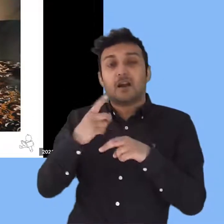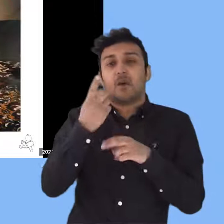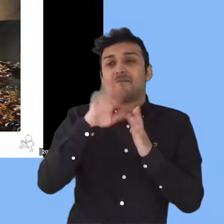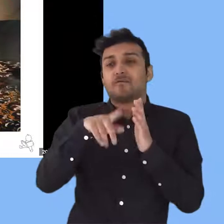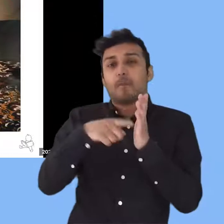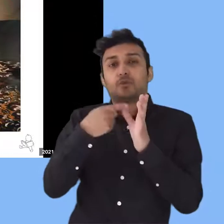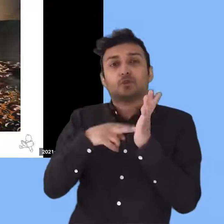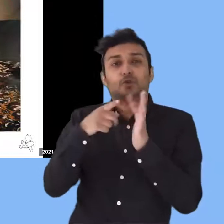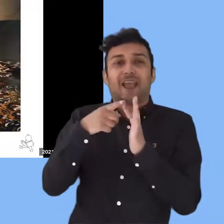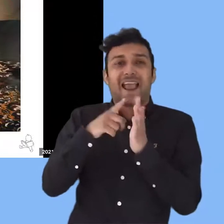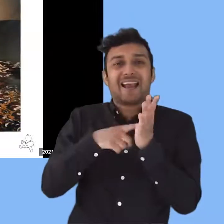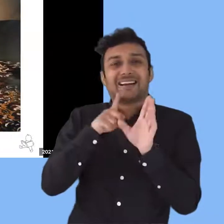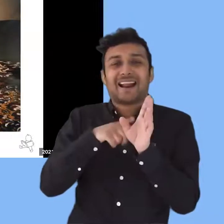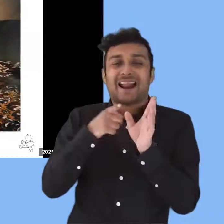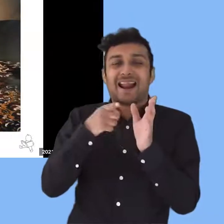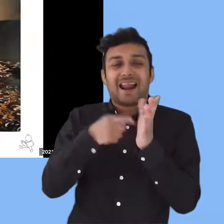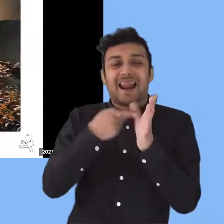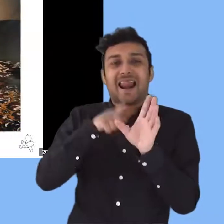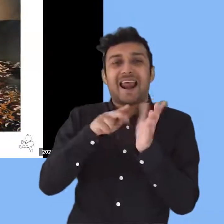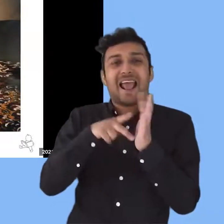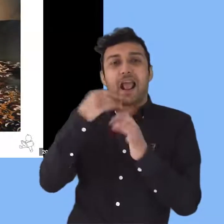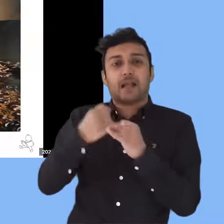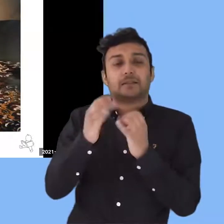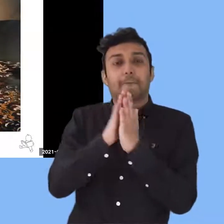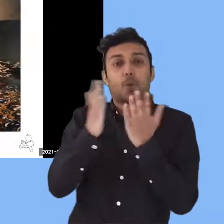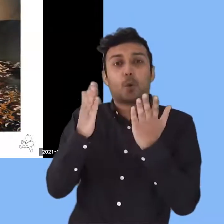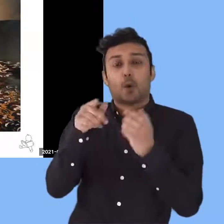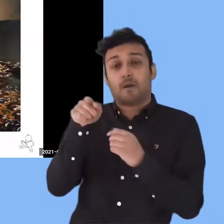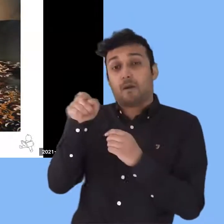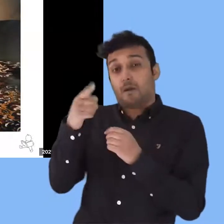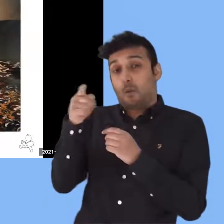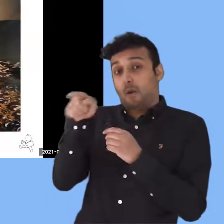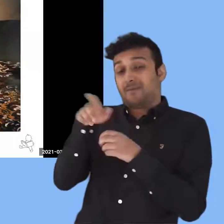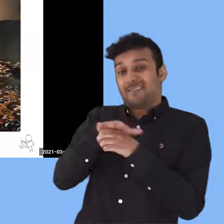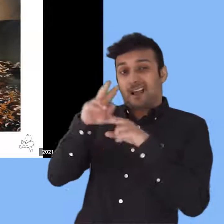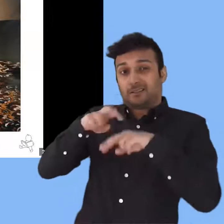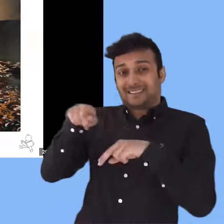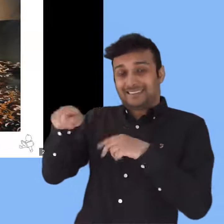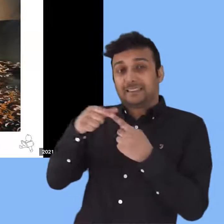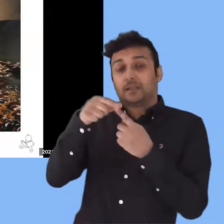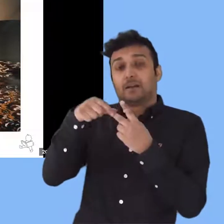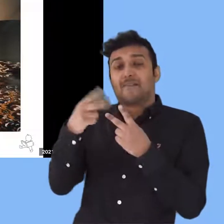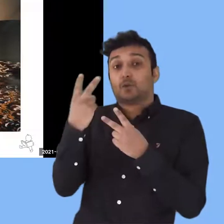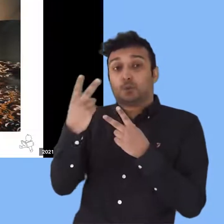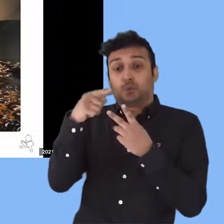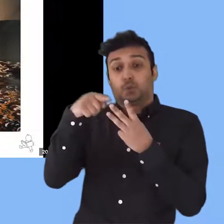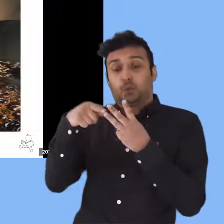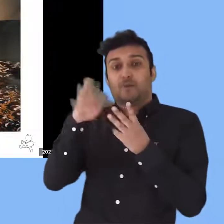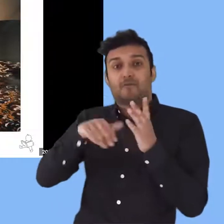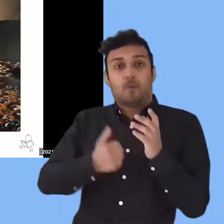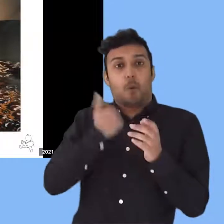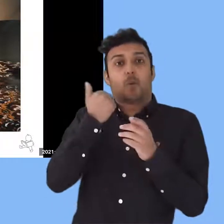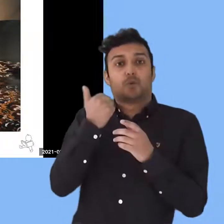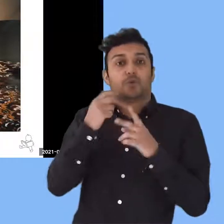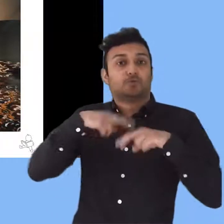book called Speedy Joe. It's a really, really good case study. I'm looking forward to sharing that with you. And 2 case studies from my own research on